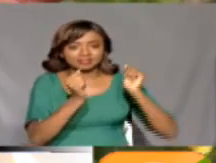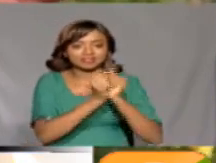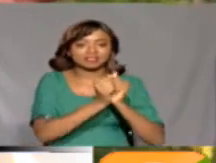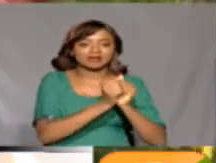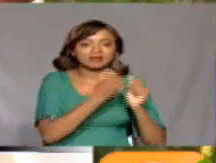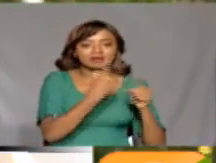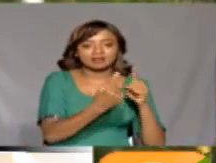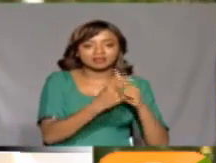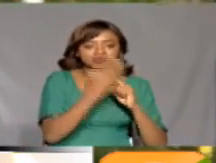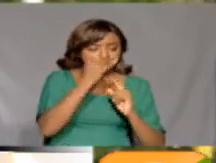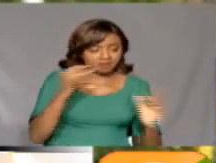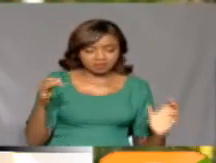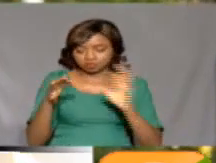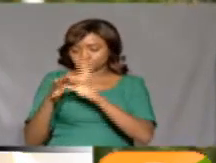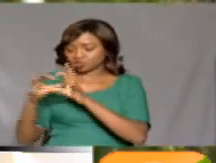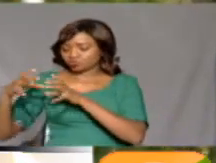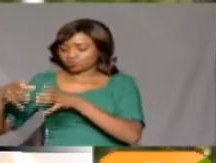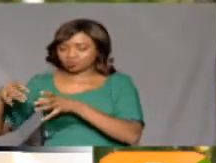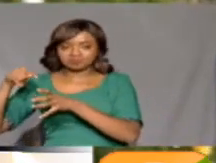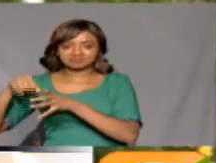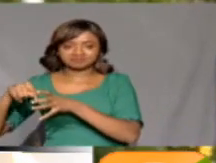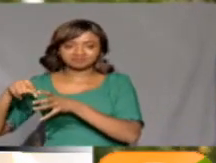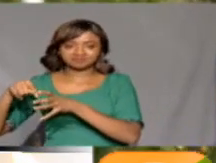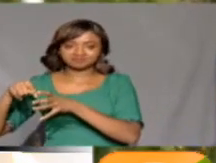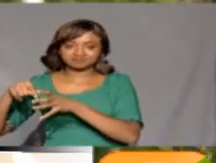KANU, and my